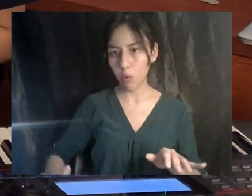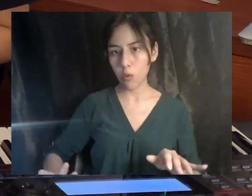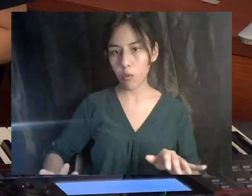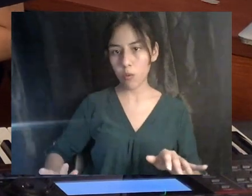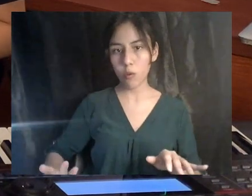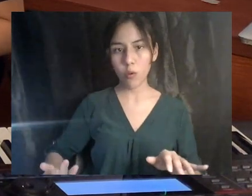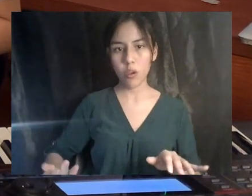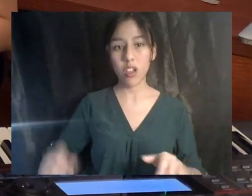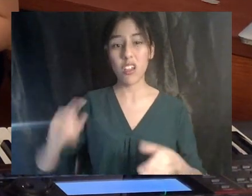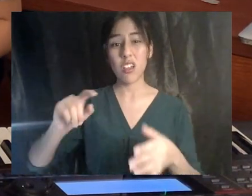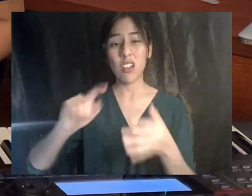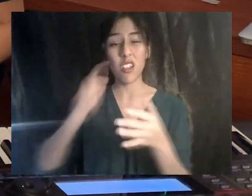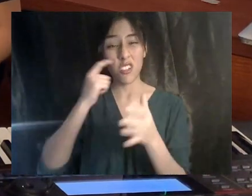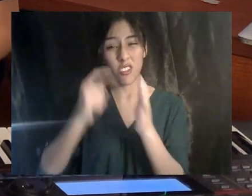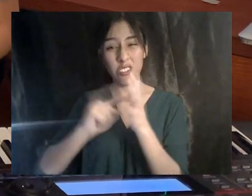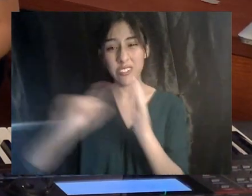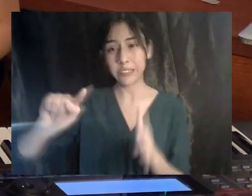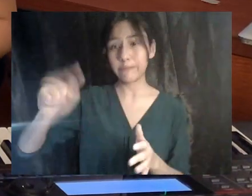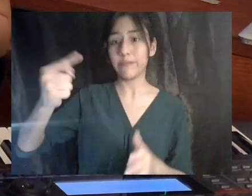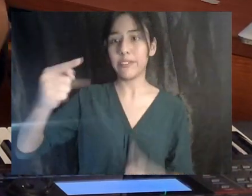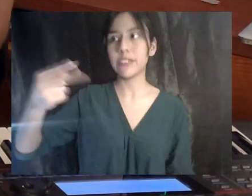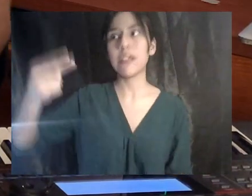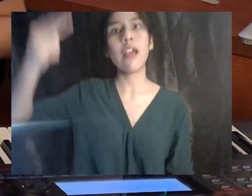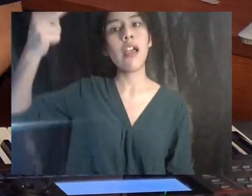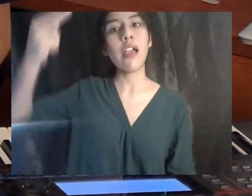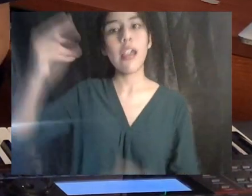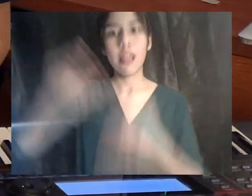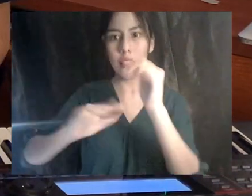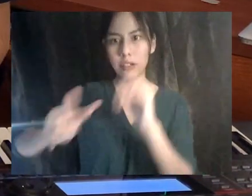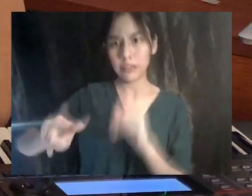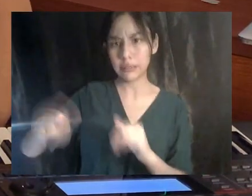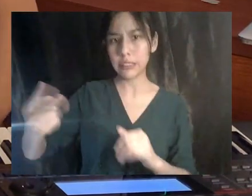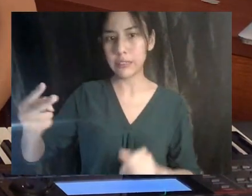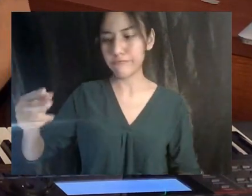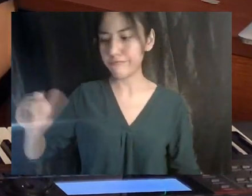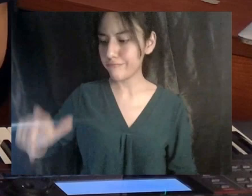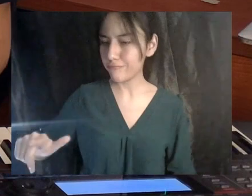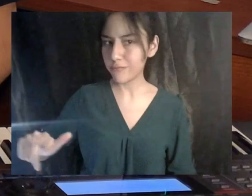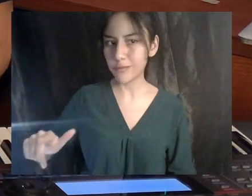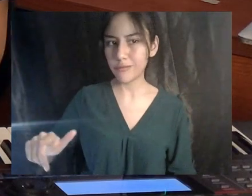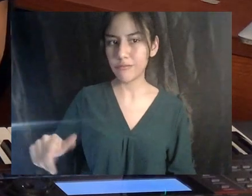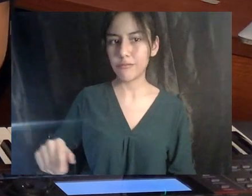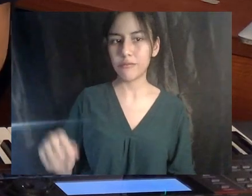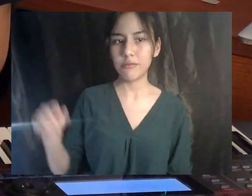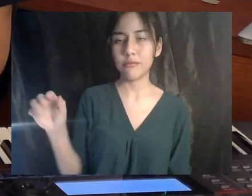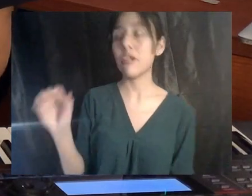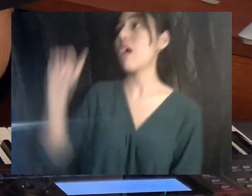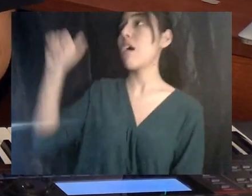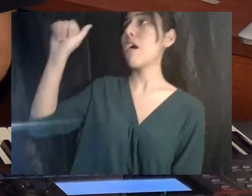Did you notice that the first note we played was higher than the second note that we played?